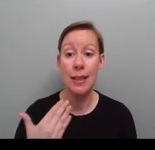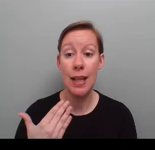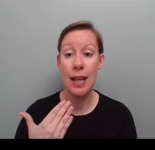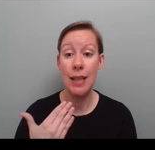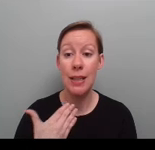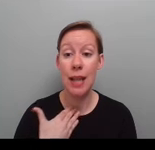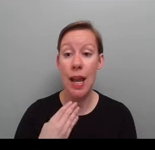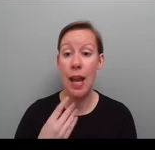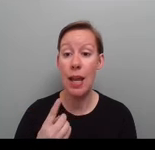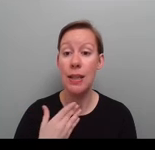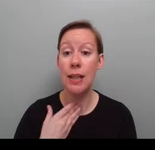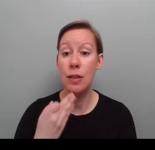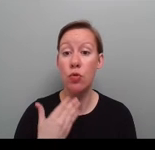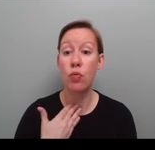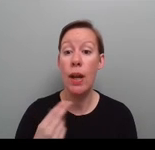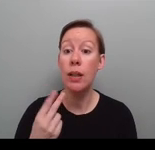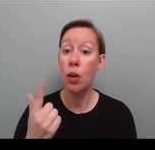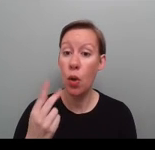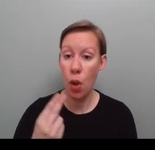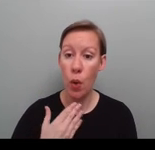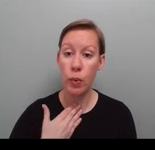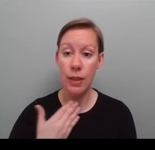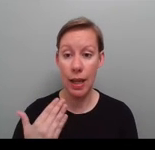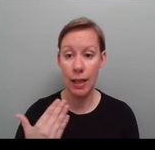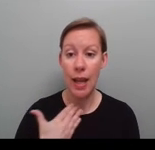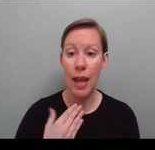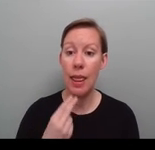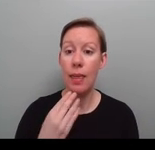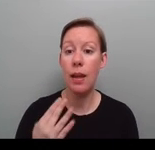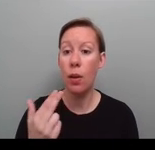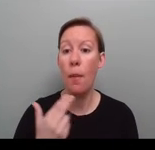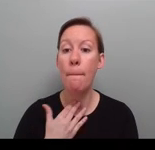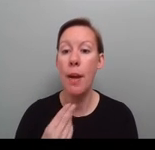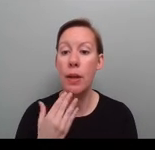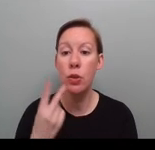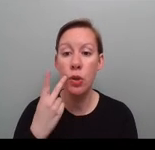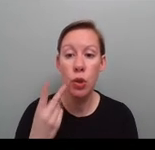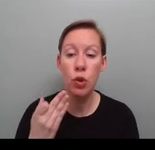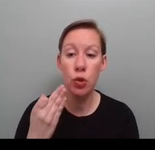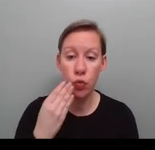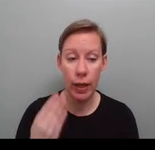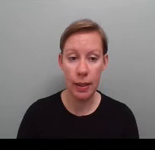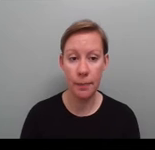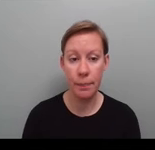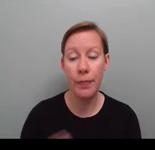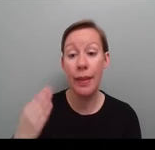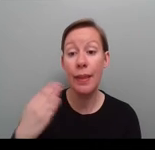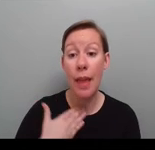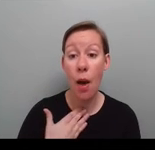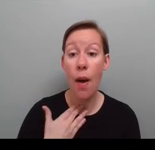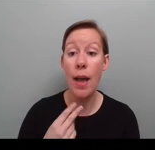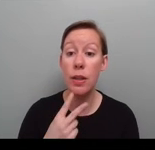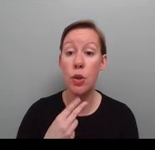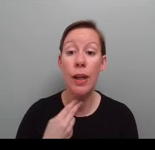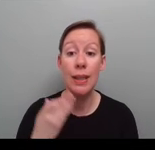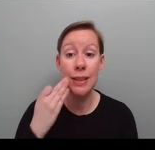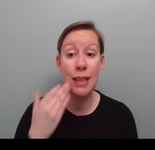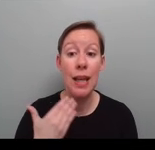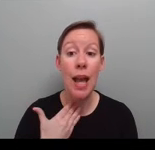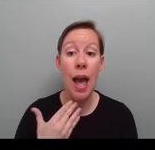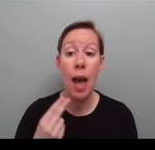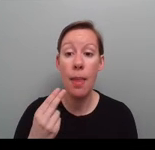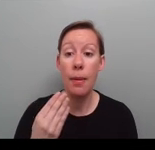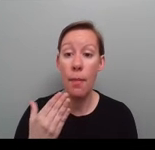is great. You can close that collaborating panel and then you go back to your regular screen. Now, as you can see